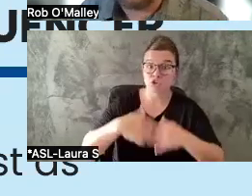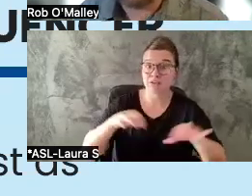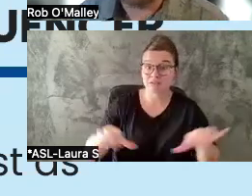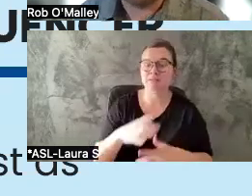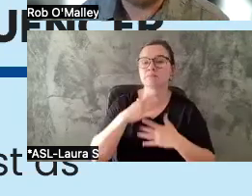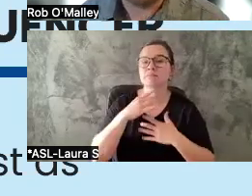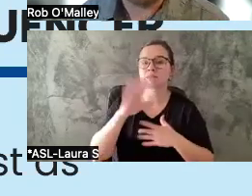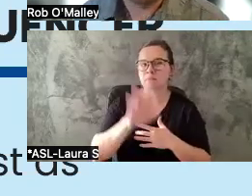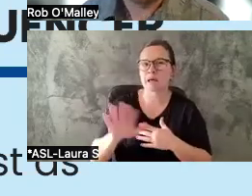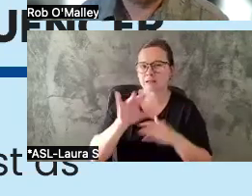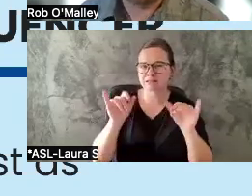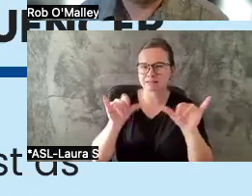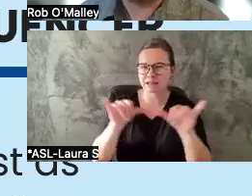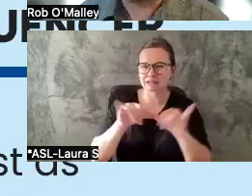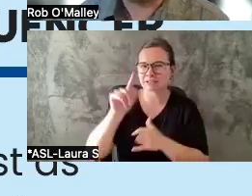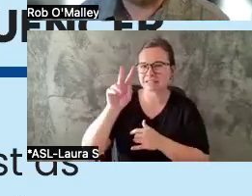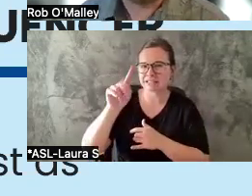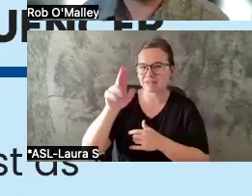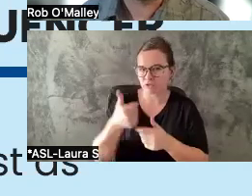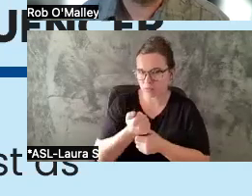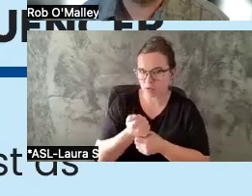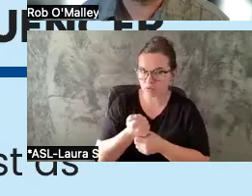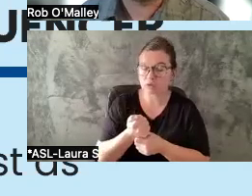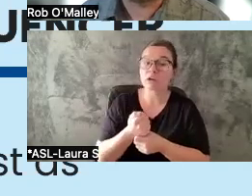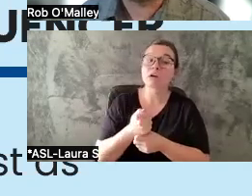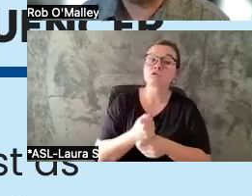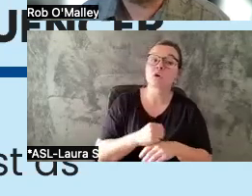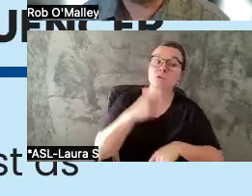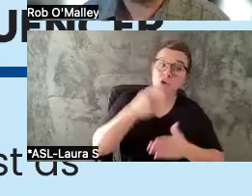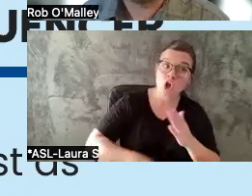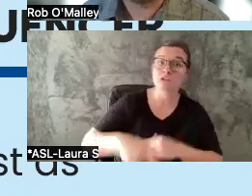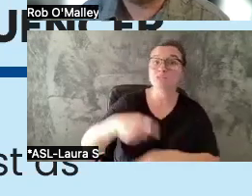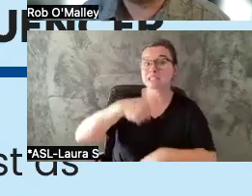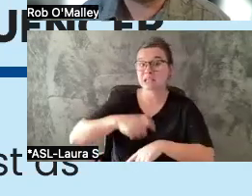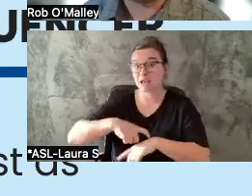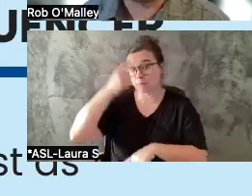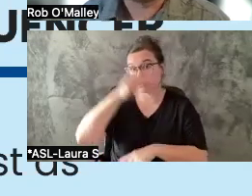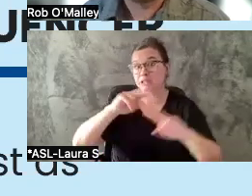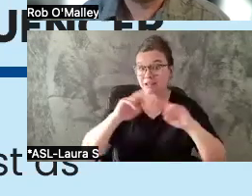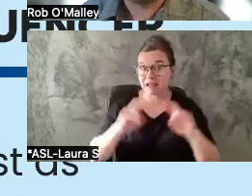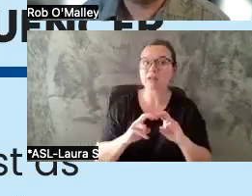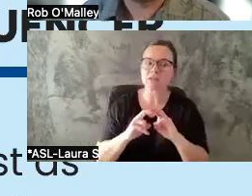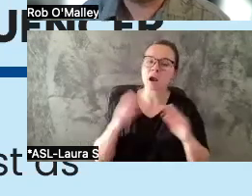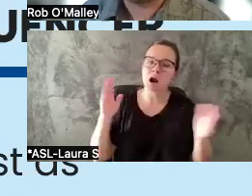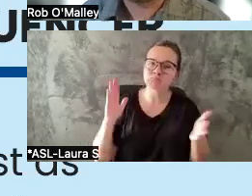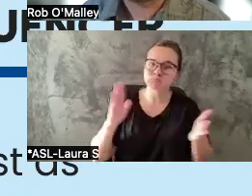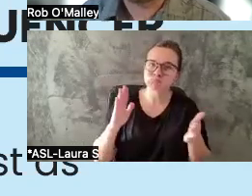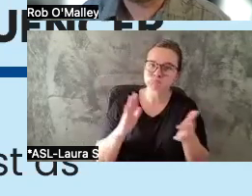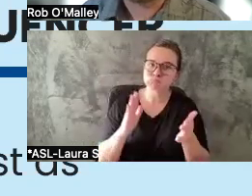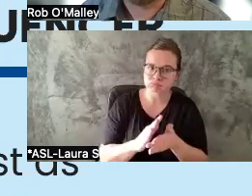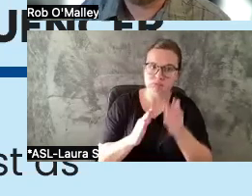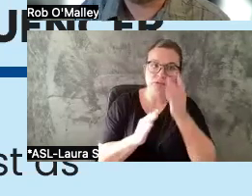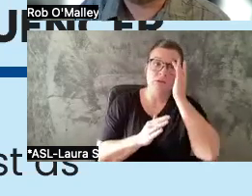the size of a TV remote. And so the cost and time for these analyses continues to decrease